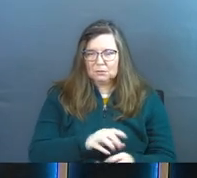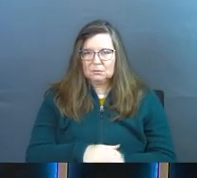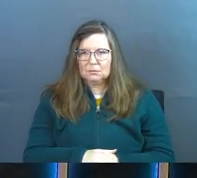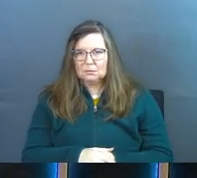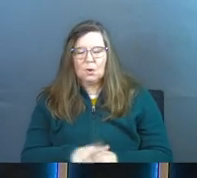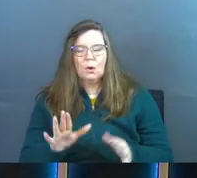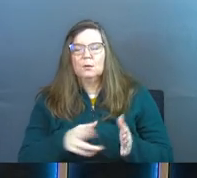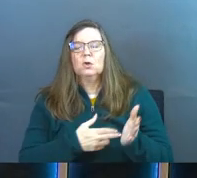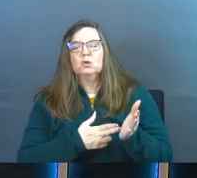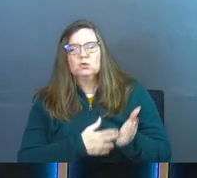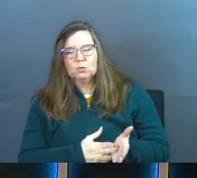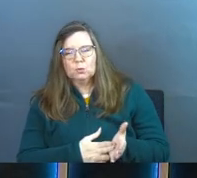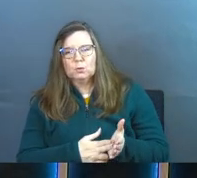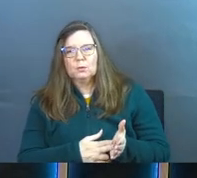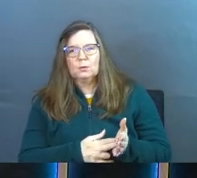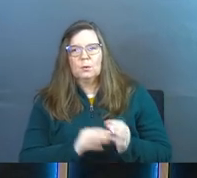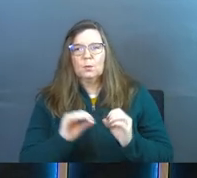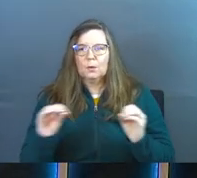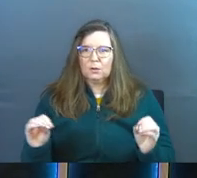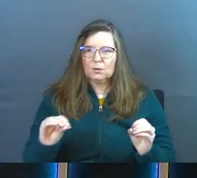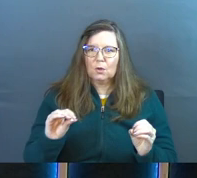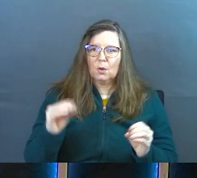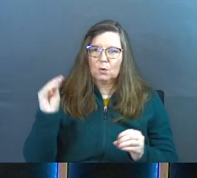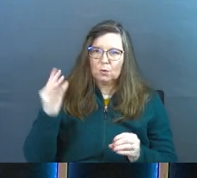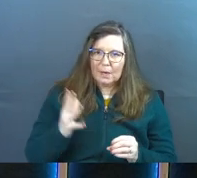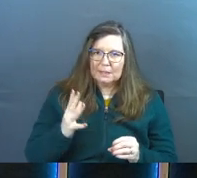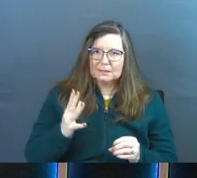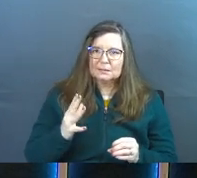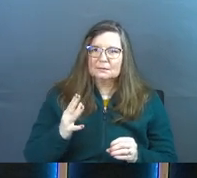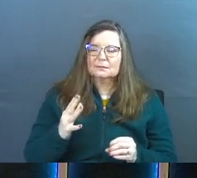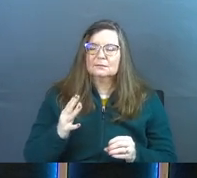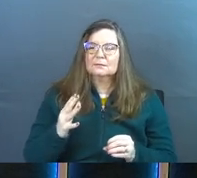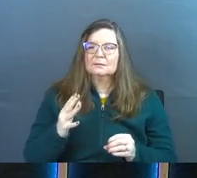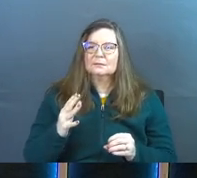Or truth without grace is condemnation. Grace without truth is compromise.